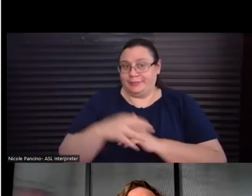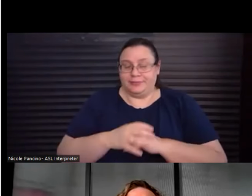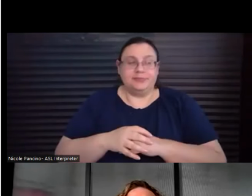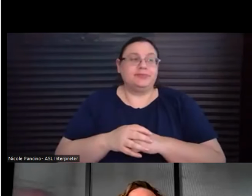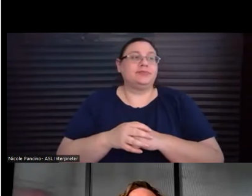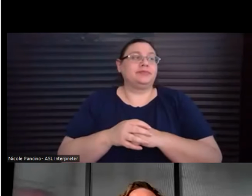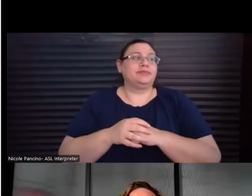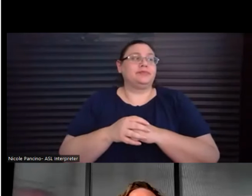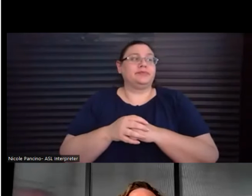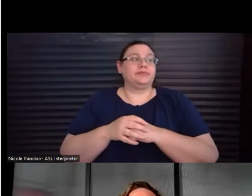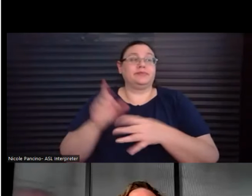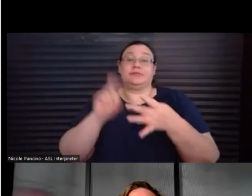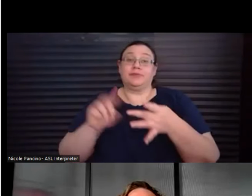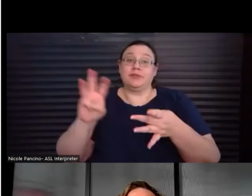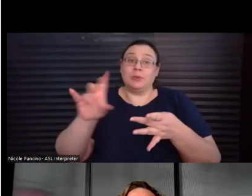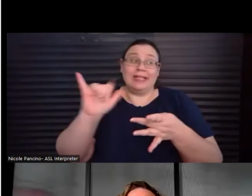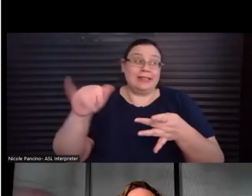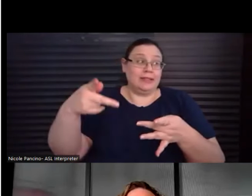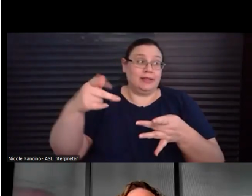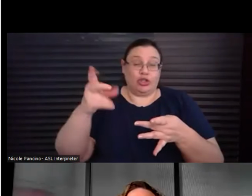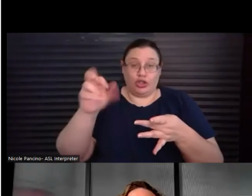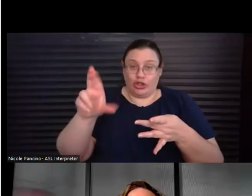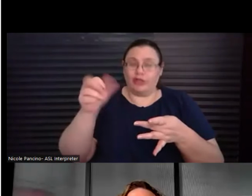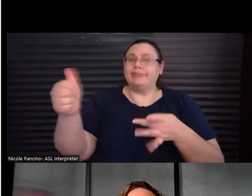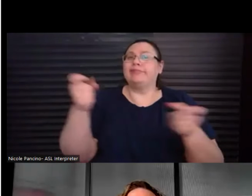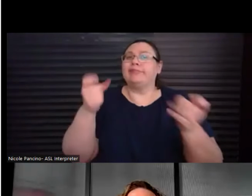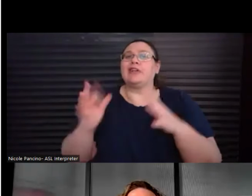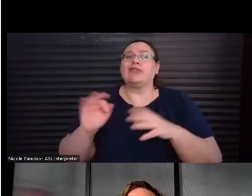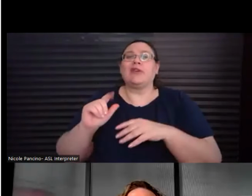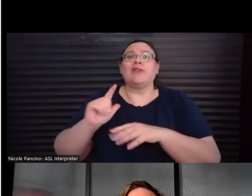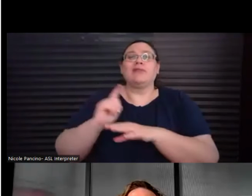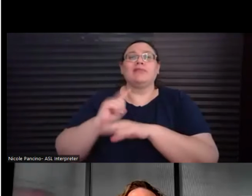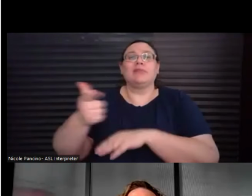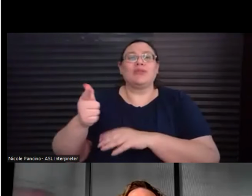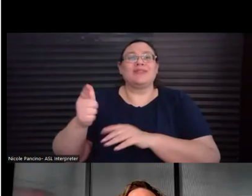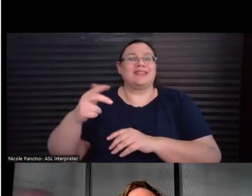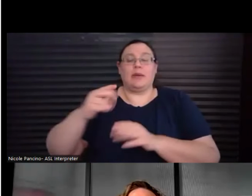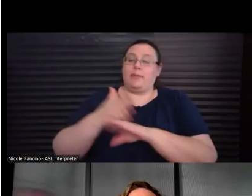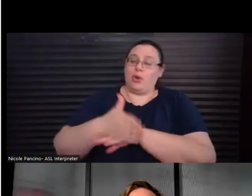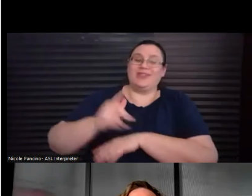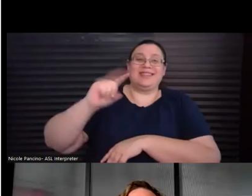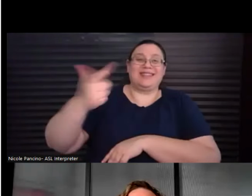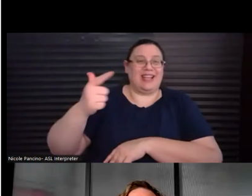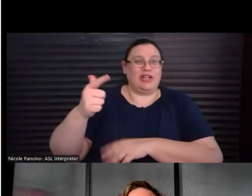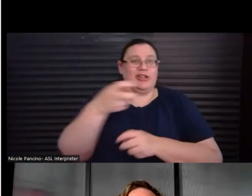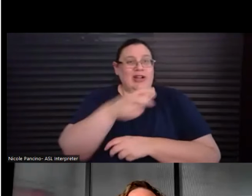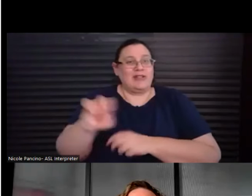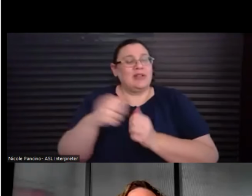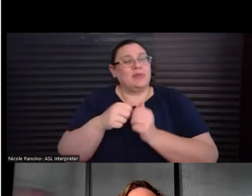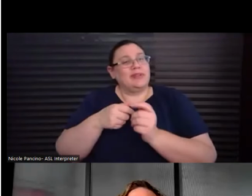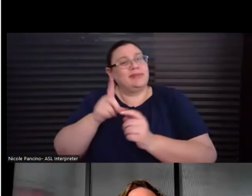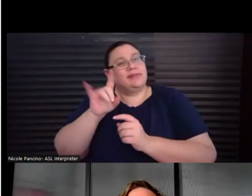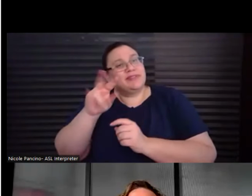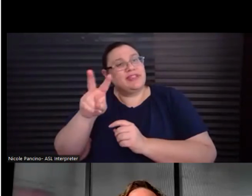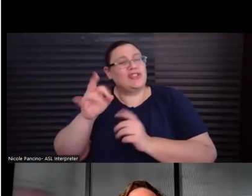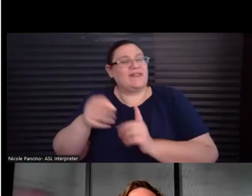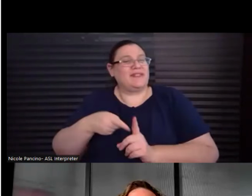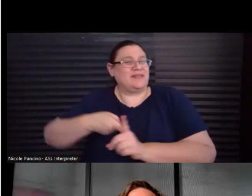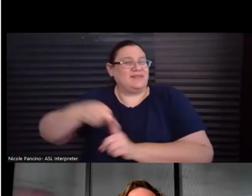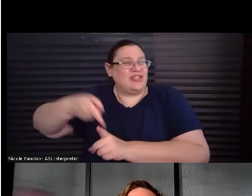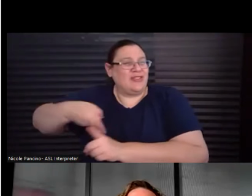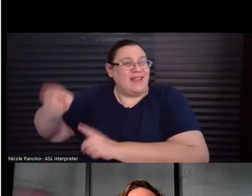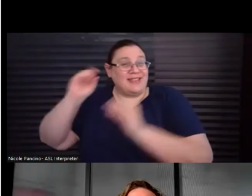Wendy Parker is the manager of post-secondary transition with the Division of Specialized Instruction, Office